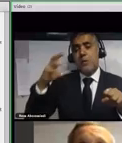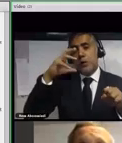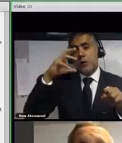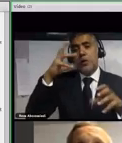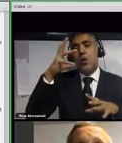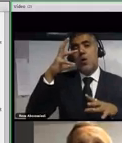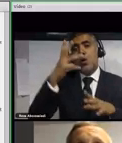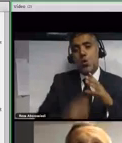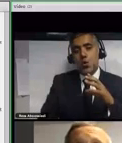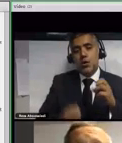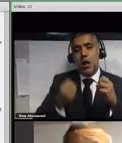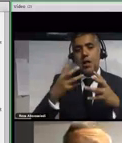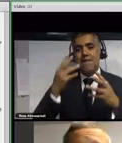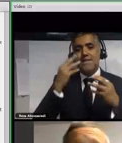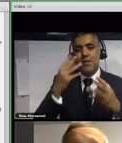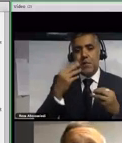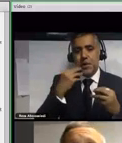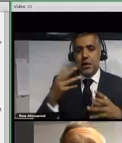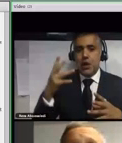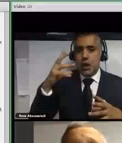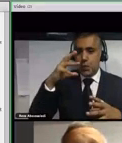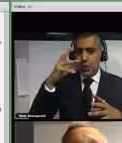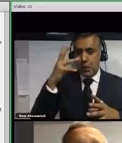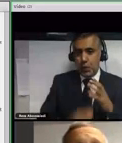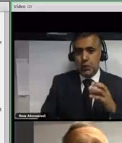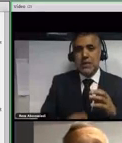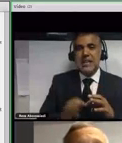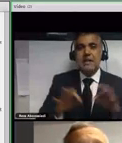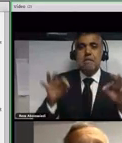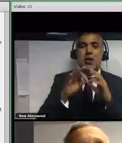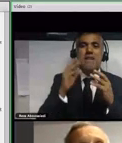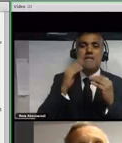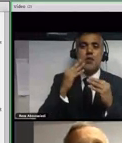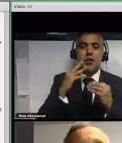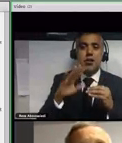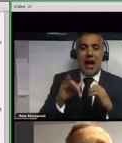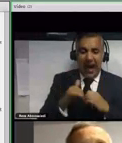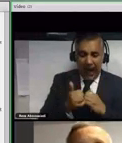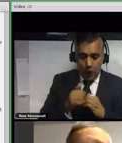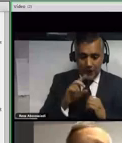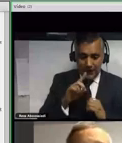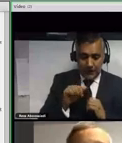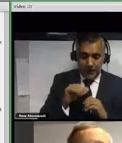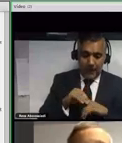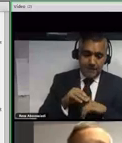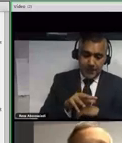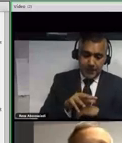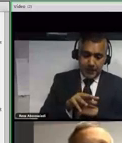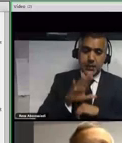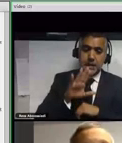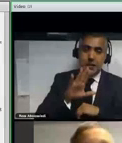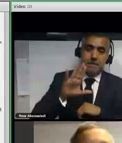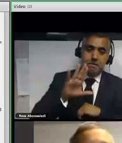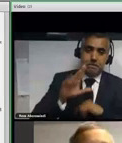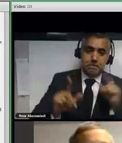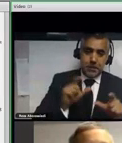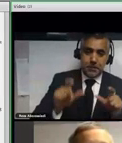lot of information, and we lose a lot of nuance about how disability affects people's lives.